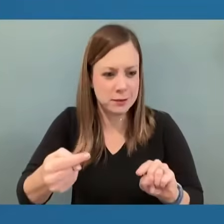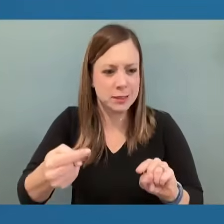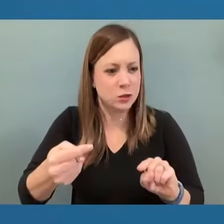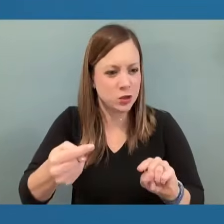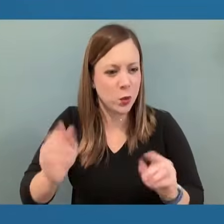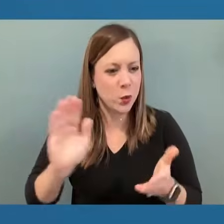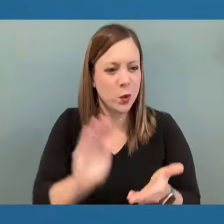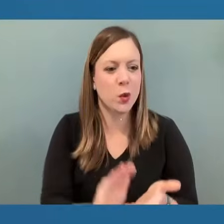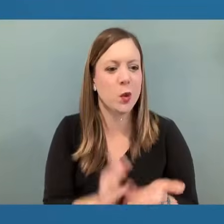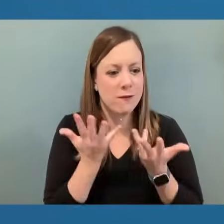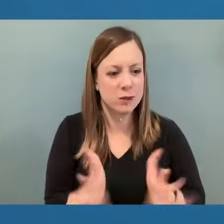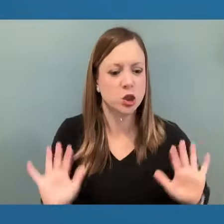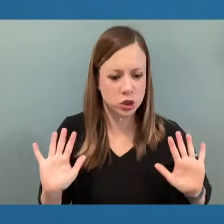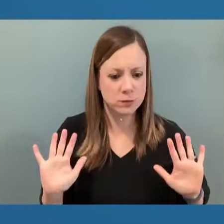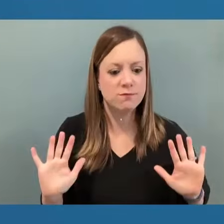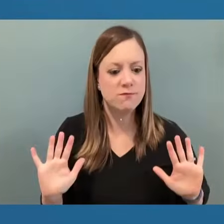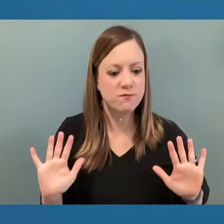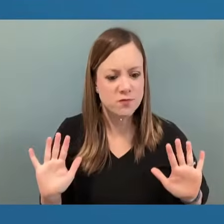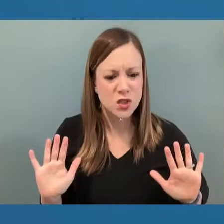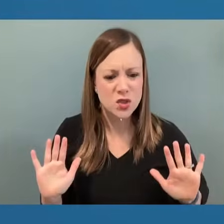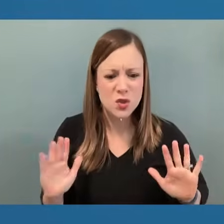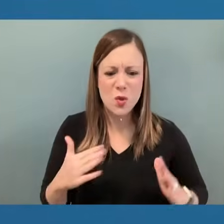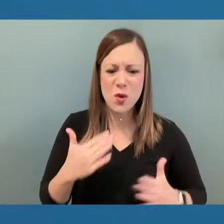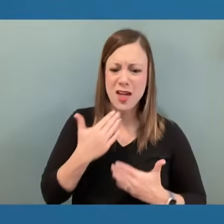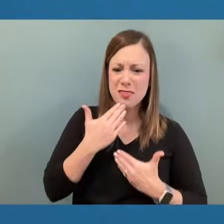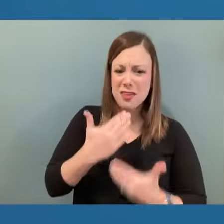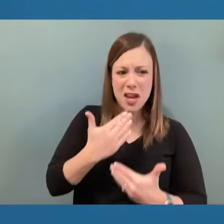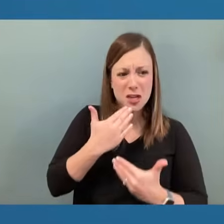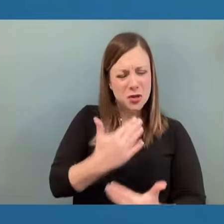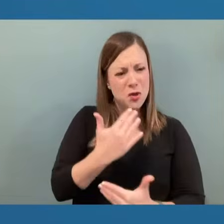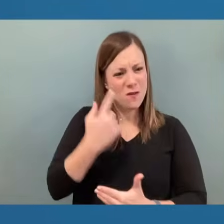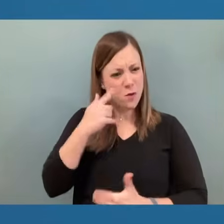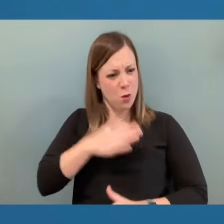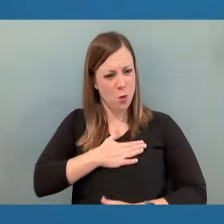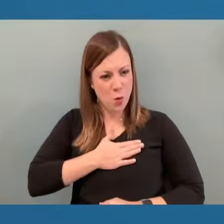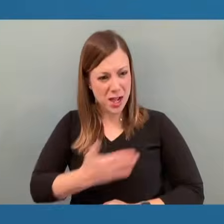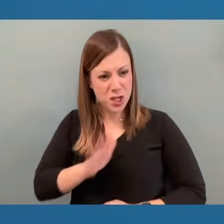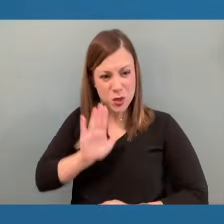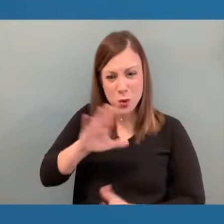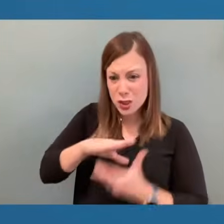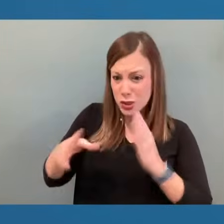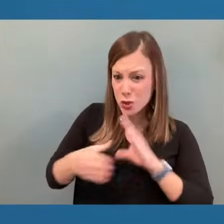help me get to what was a difficult decision. There's a lot of